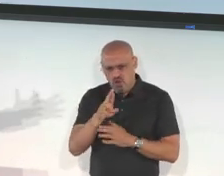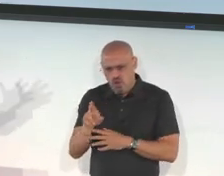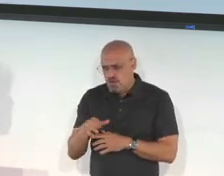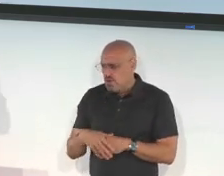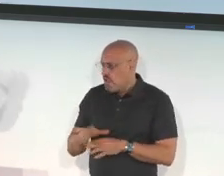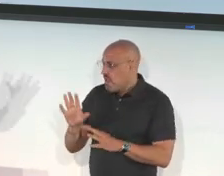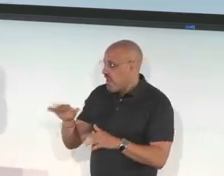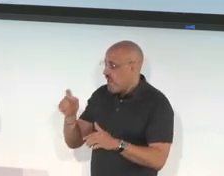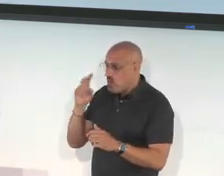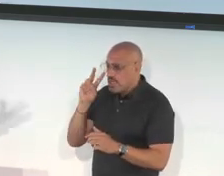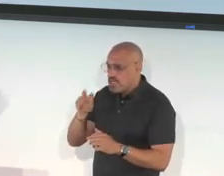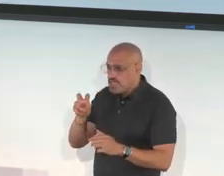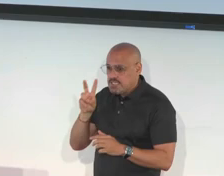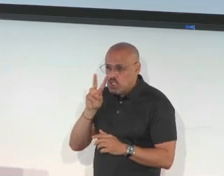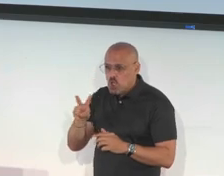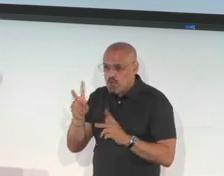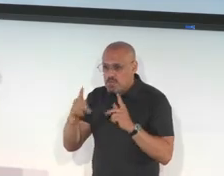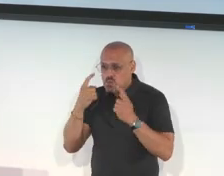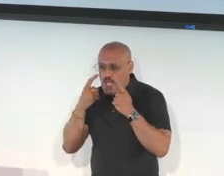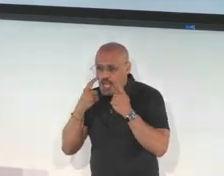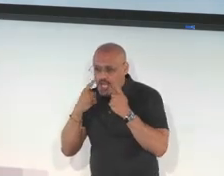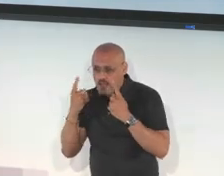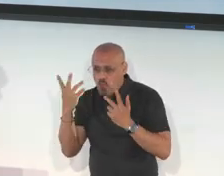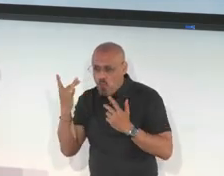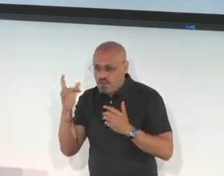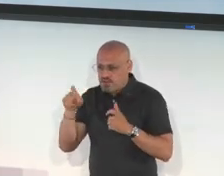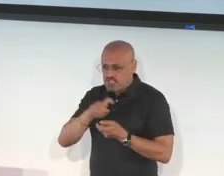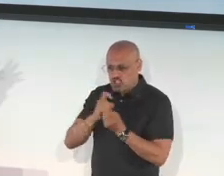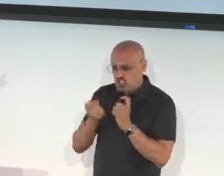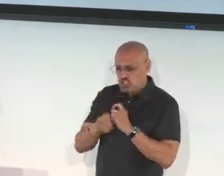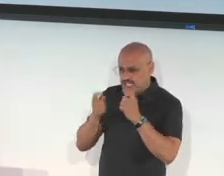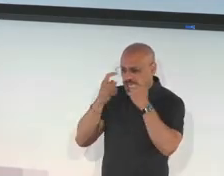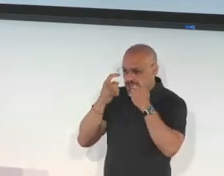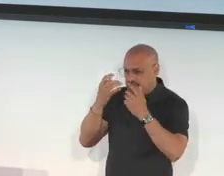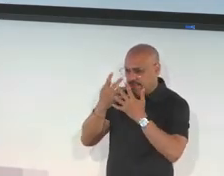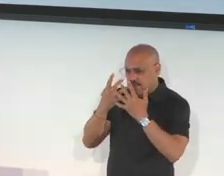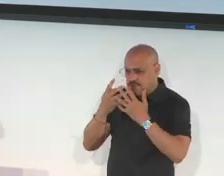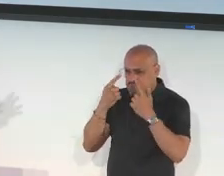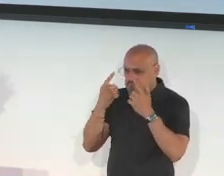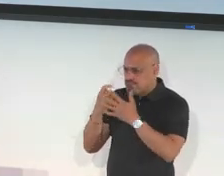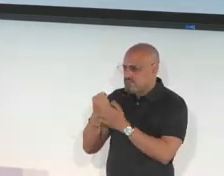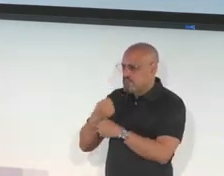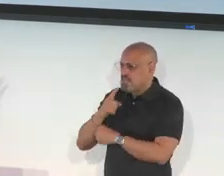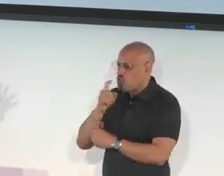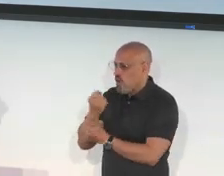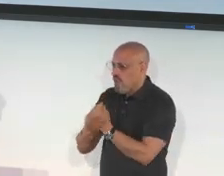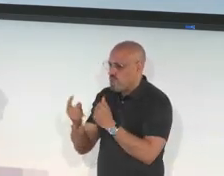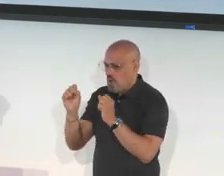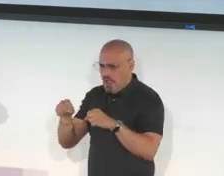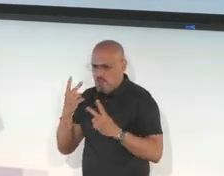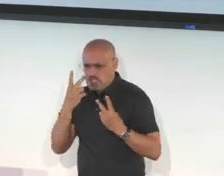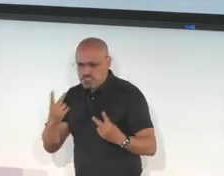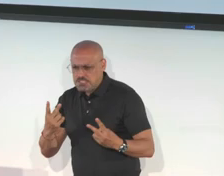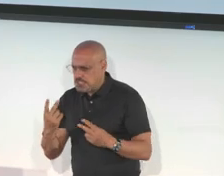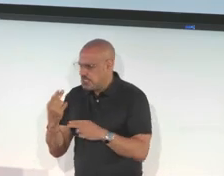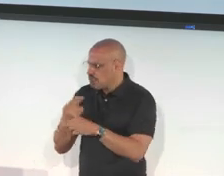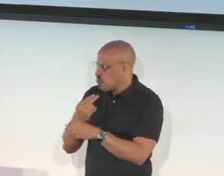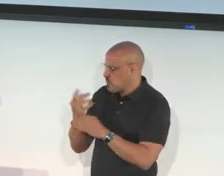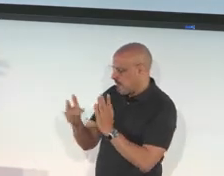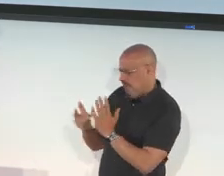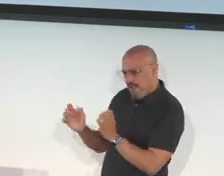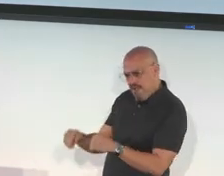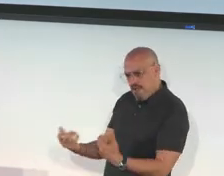go, hey, we need to look at people's eyesight because we're going to have to change the lenses to be able to make sure that everyone is able to see to utilize the